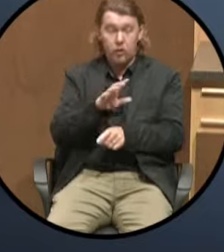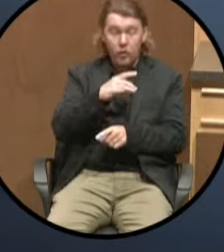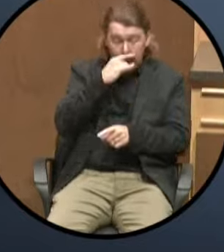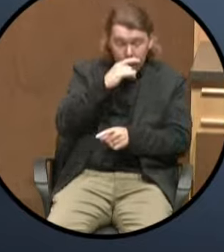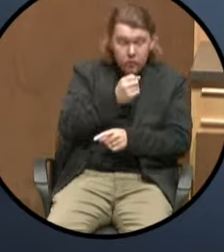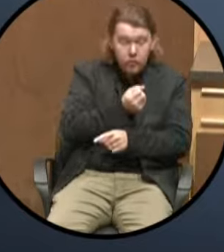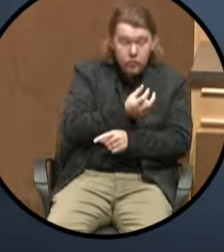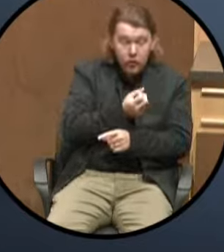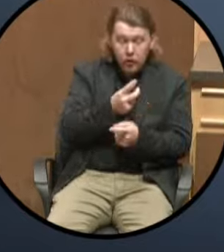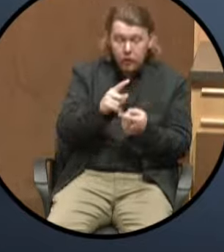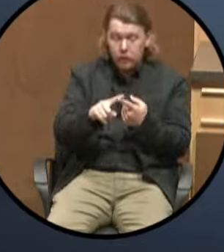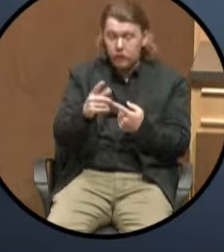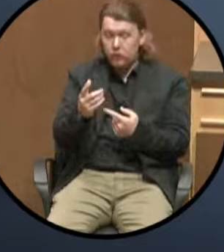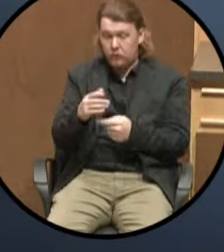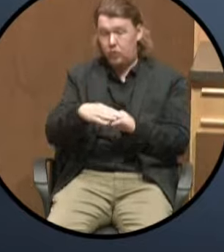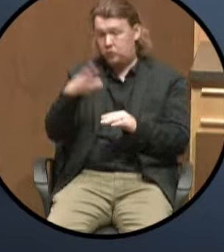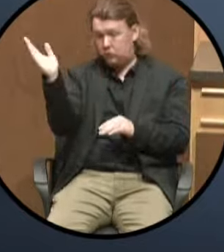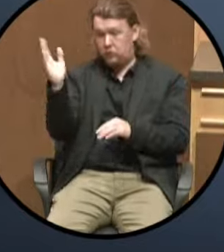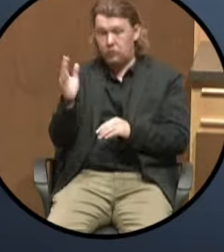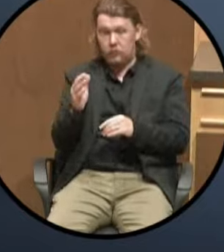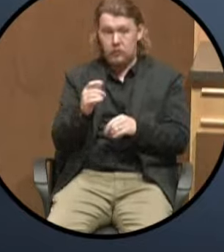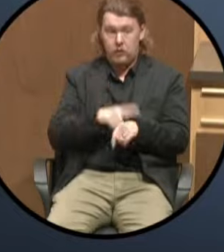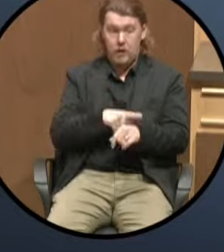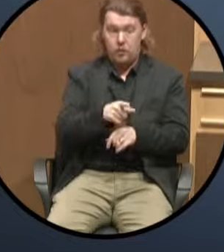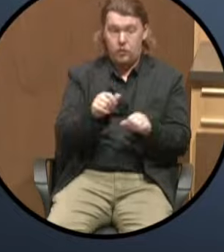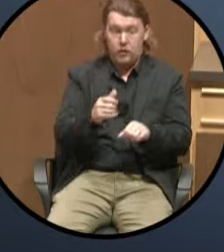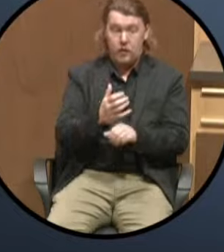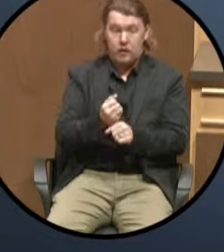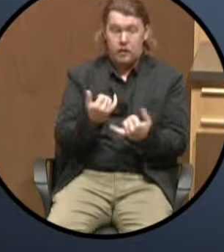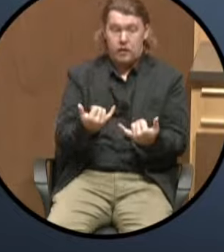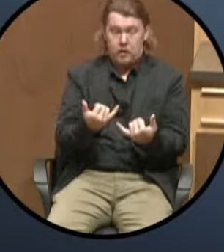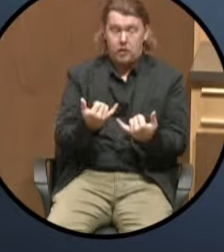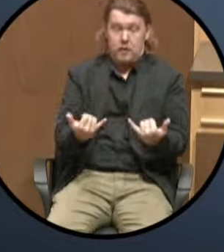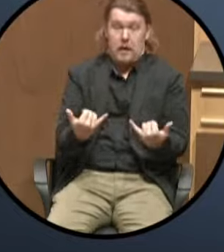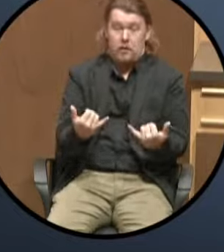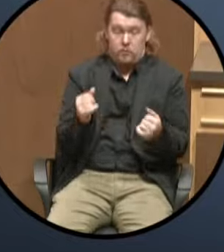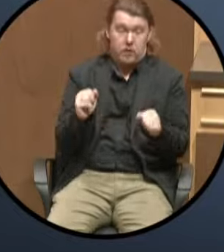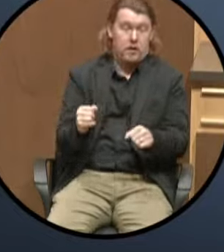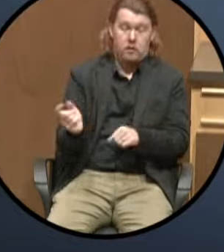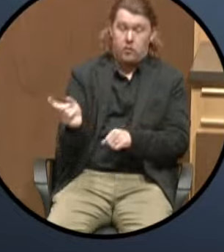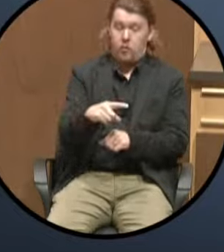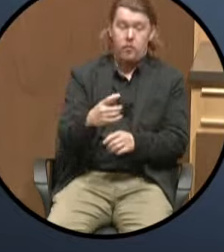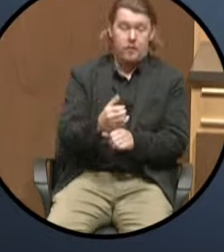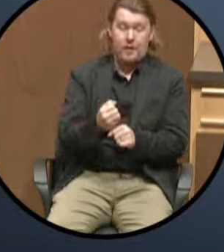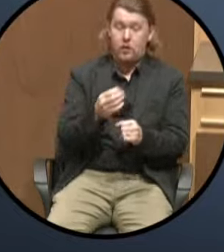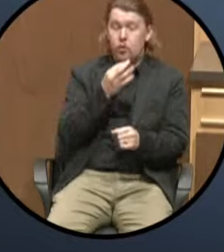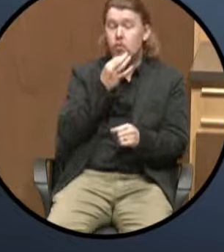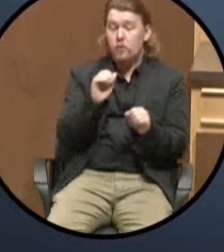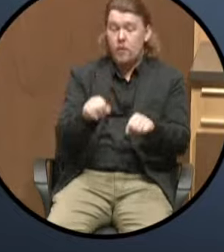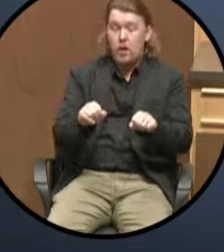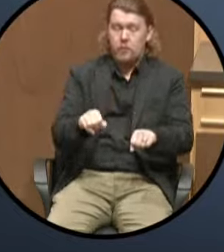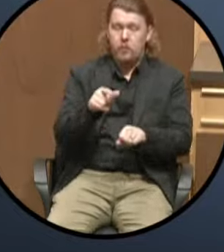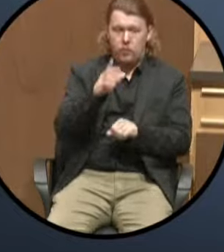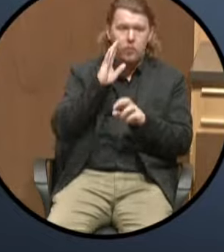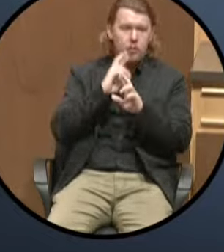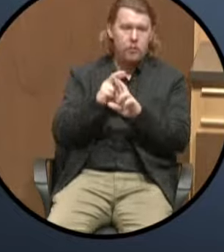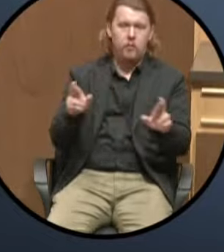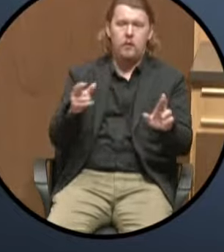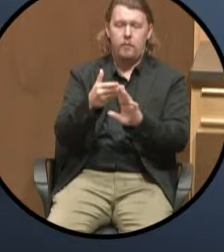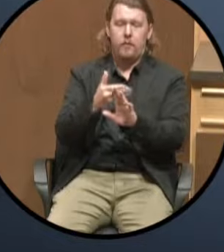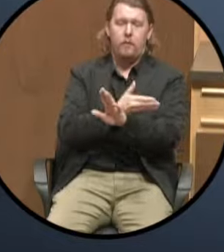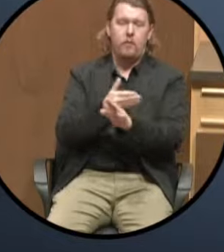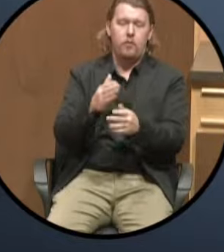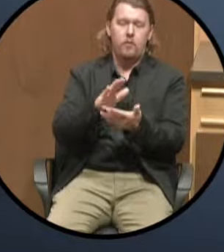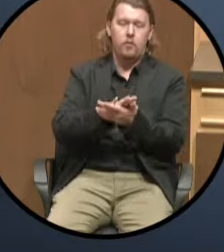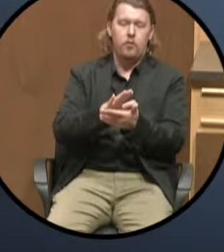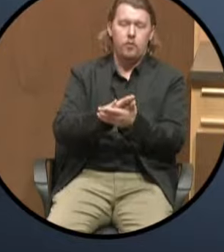older, the time you can receive vaccine is now. Get it as soon as possible so you'll be ready before the school season